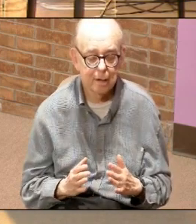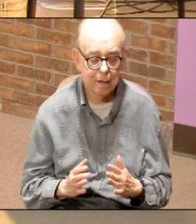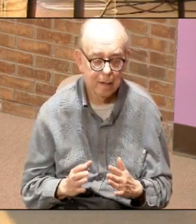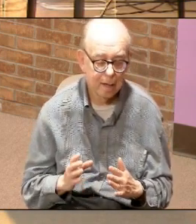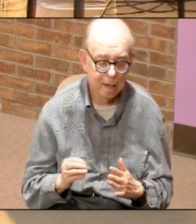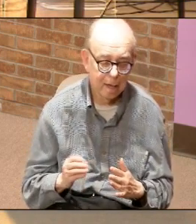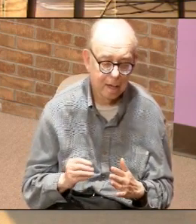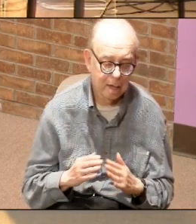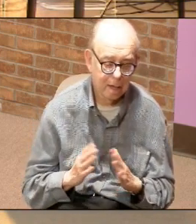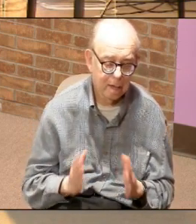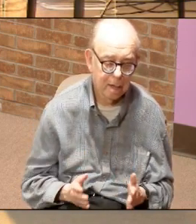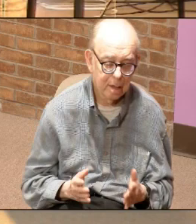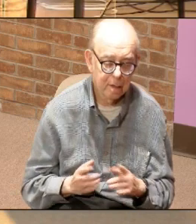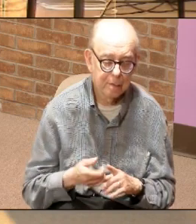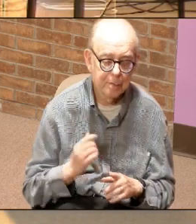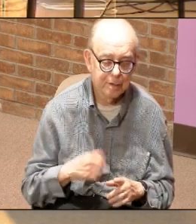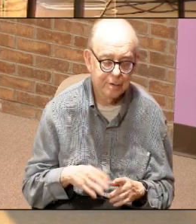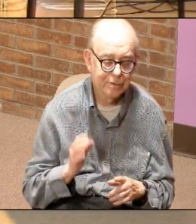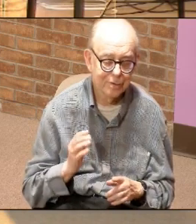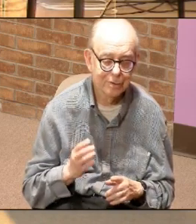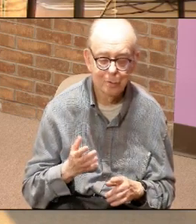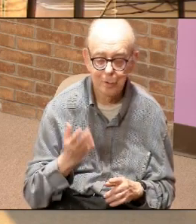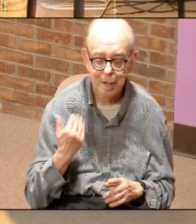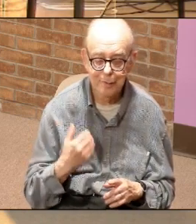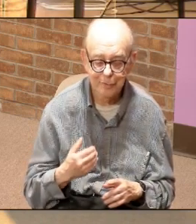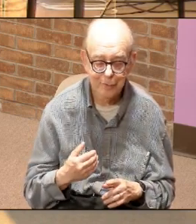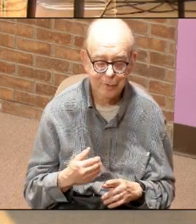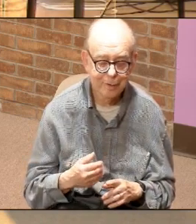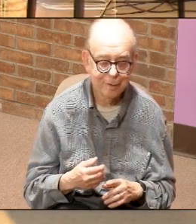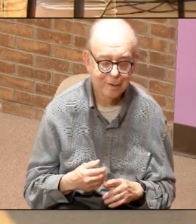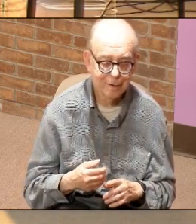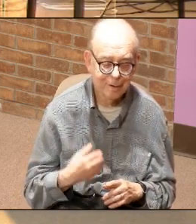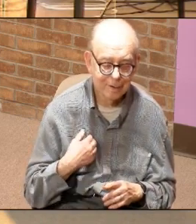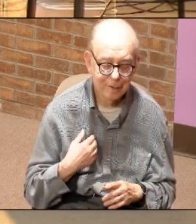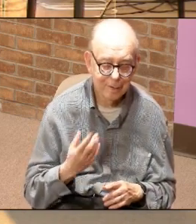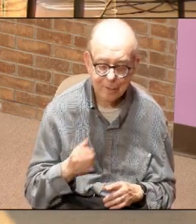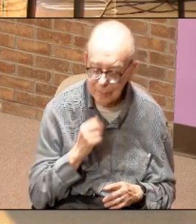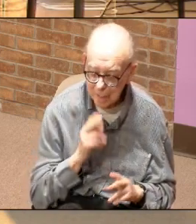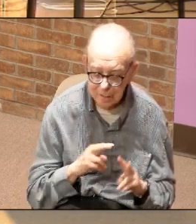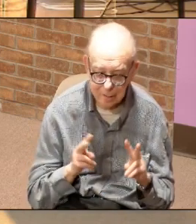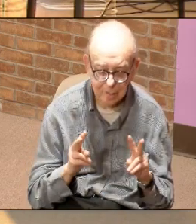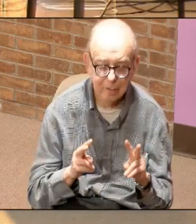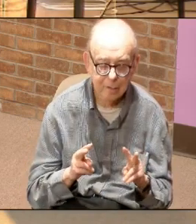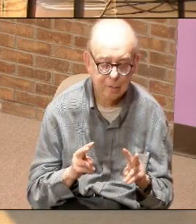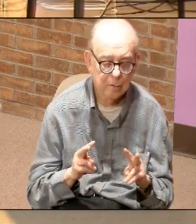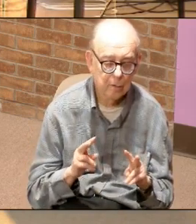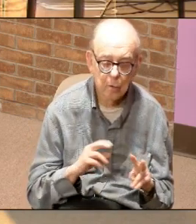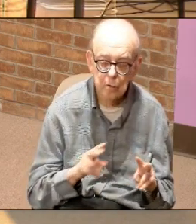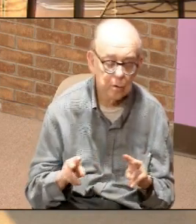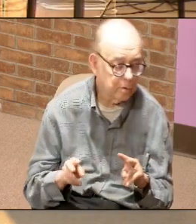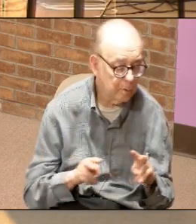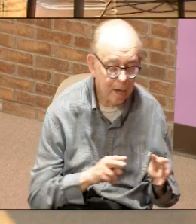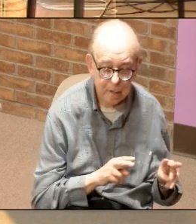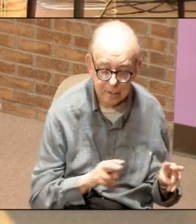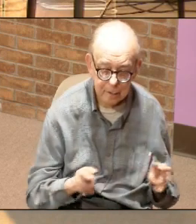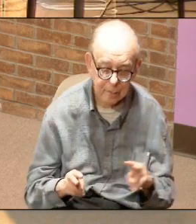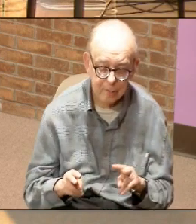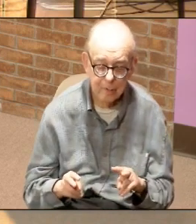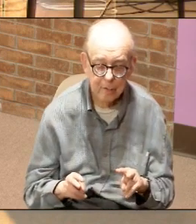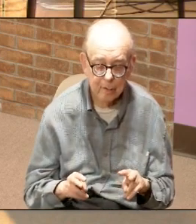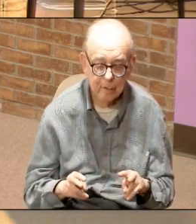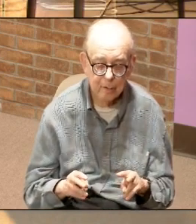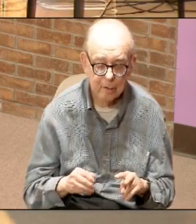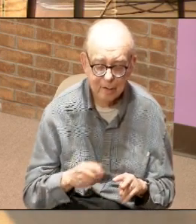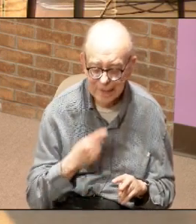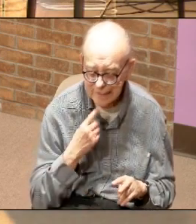No, that house has been there since 1800. We just haven't looked up or looked around. And